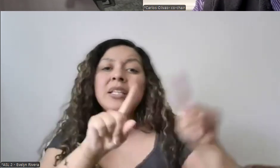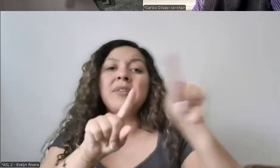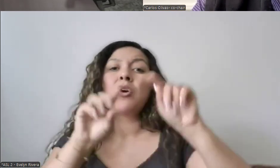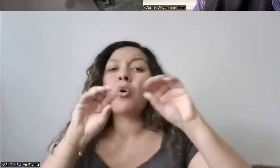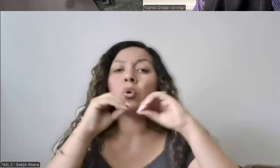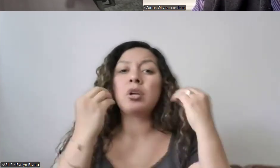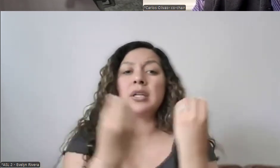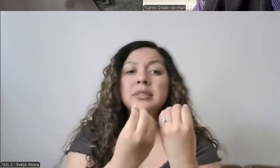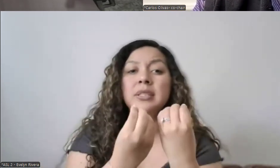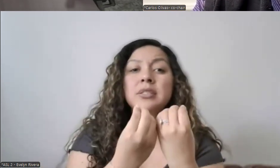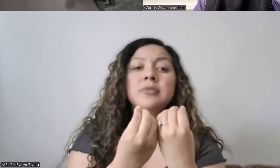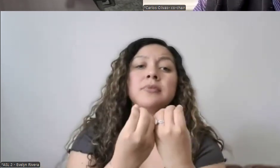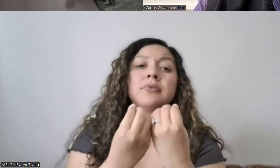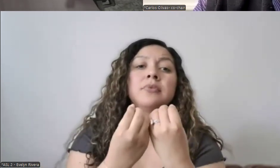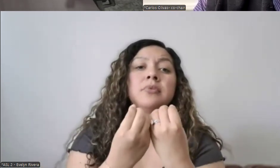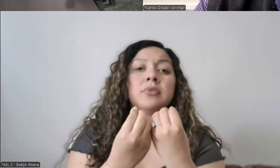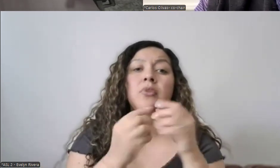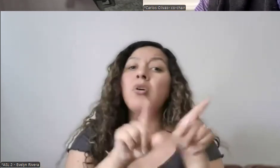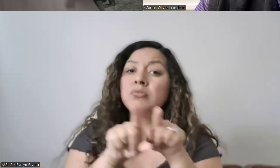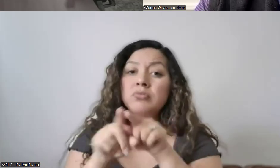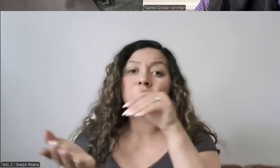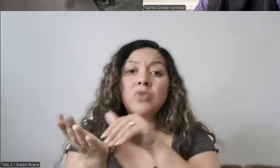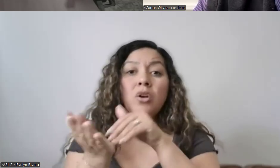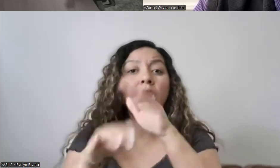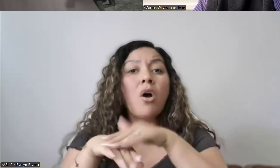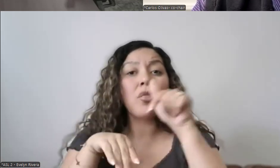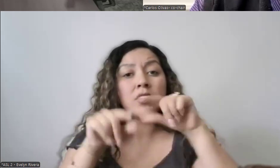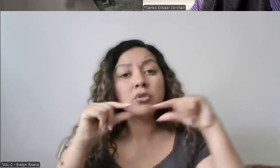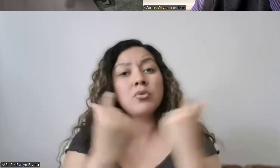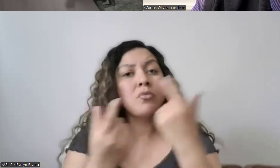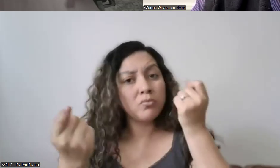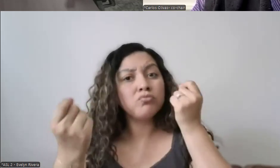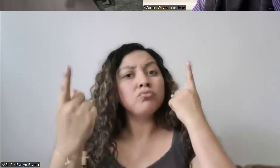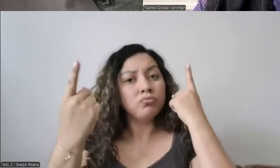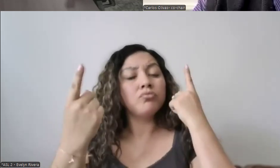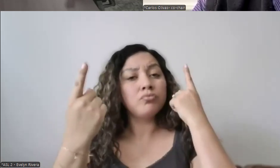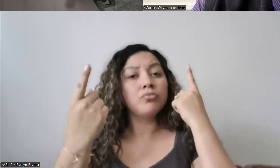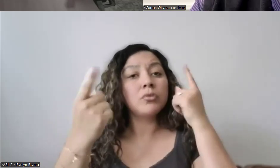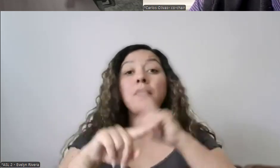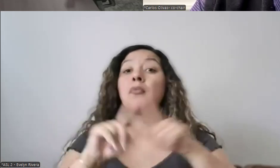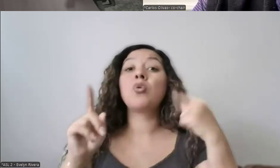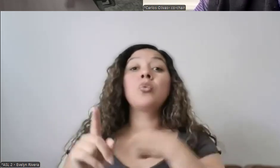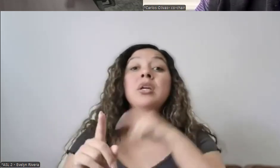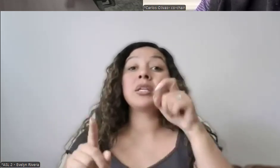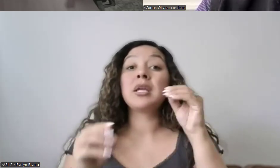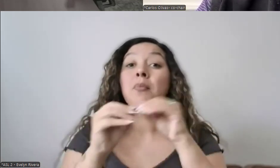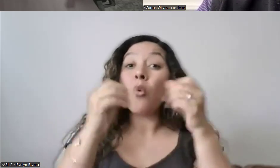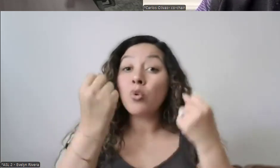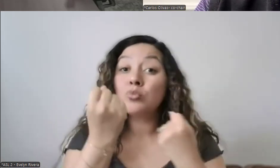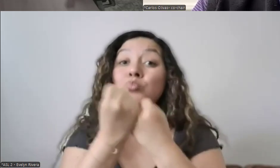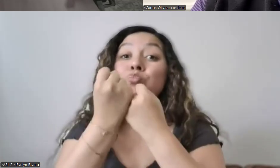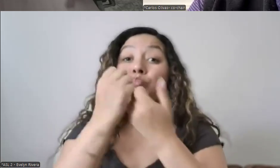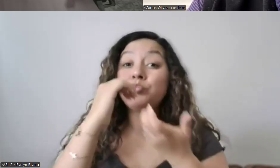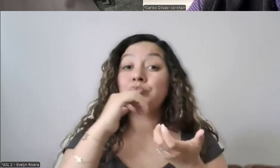even the doctors on this group understand that. But we need more allies. We